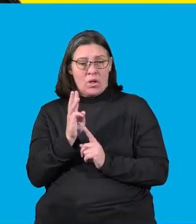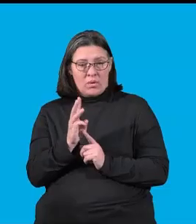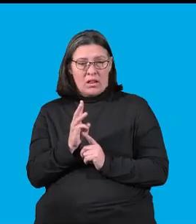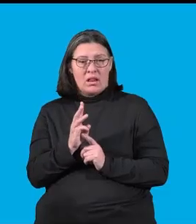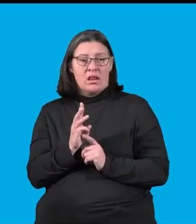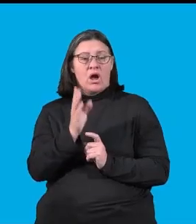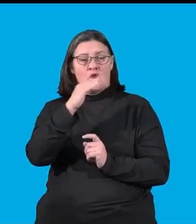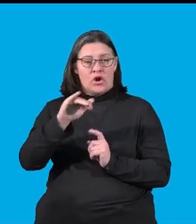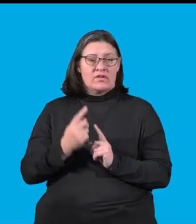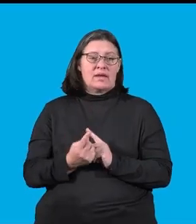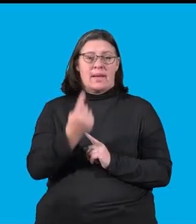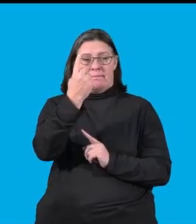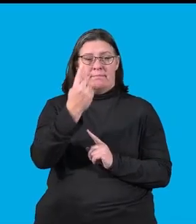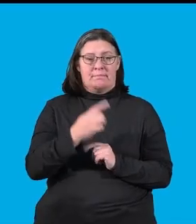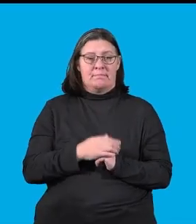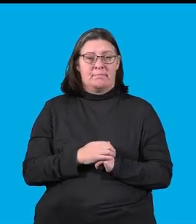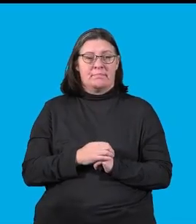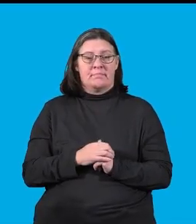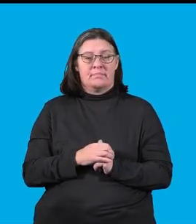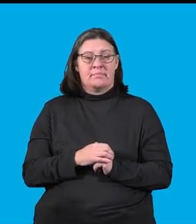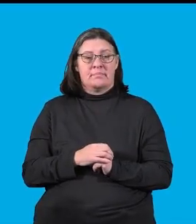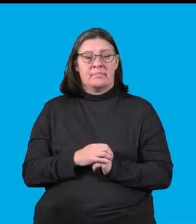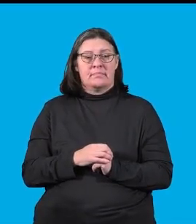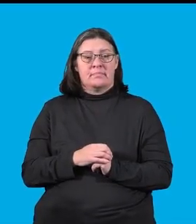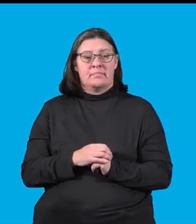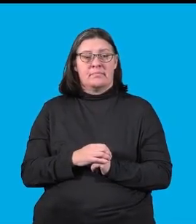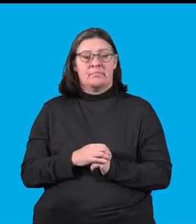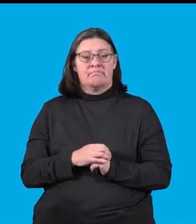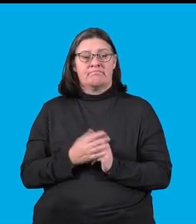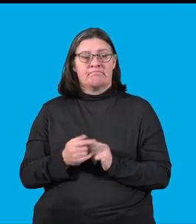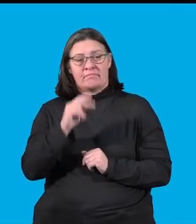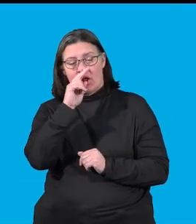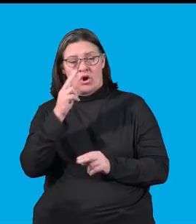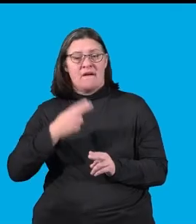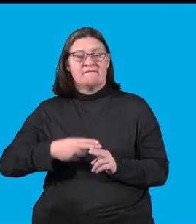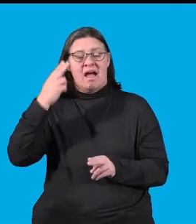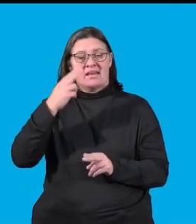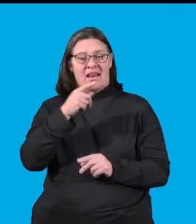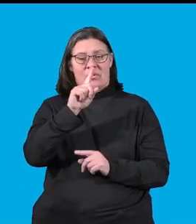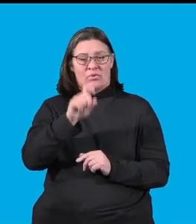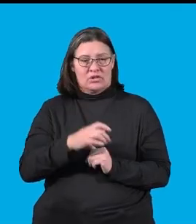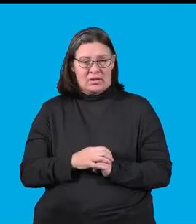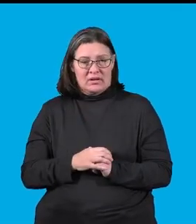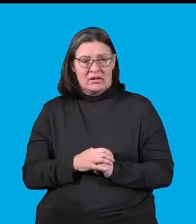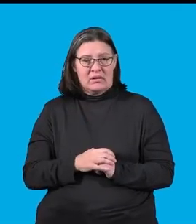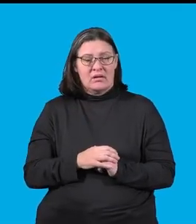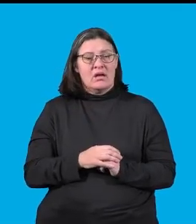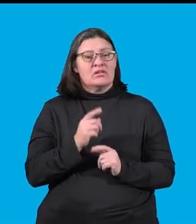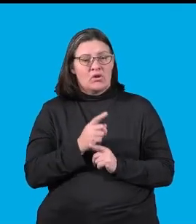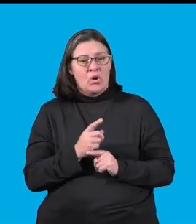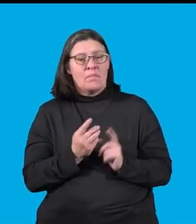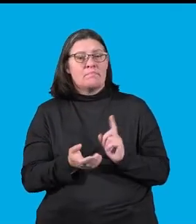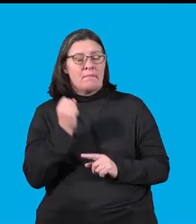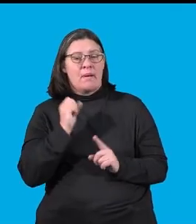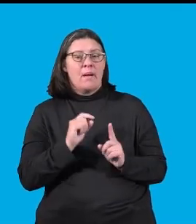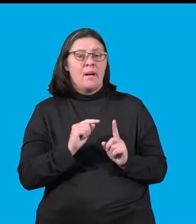your graph will be concave up. Okay, and let's have a look at the final part of this question.